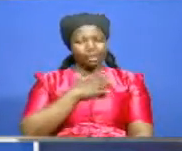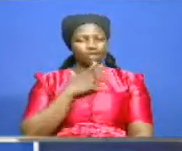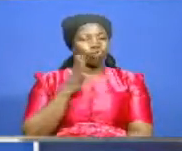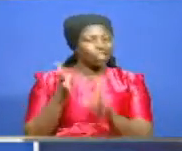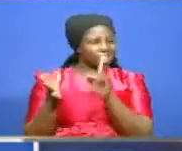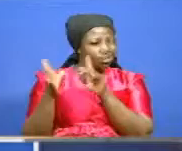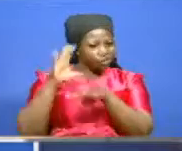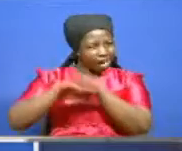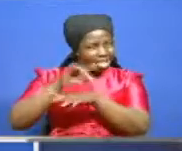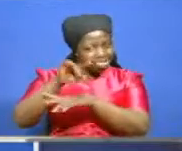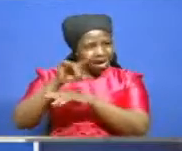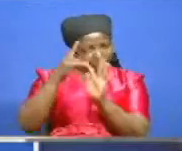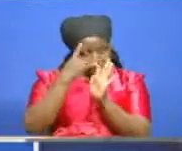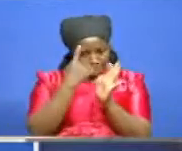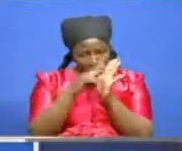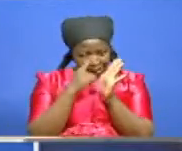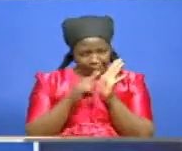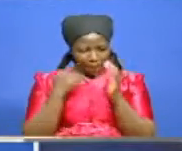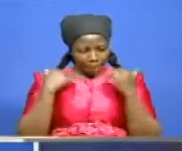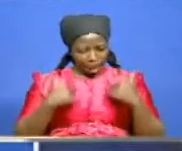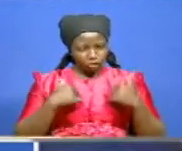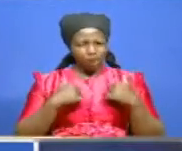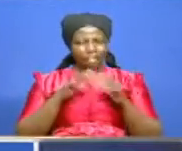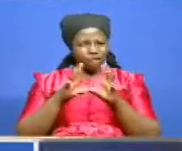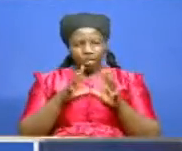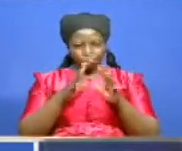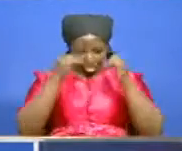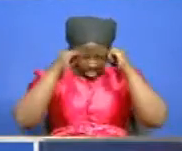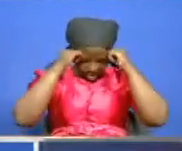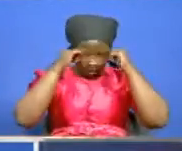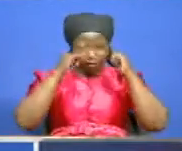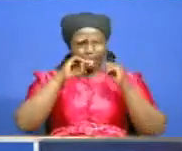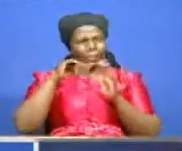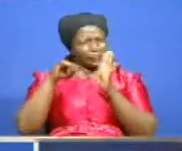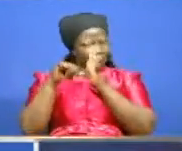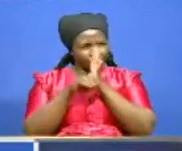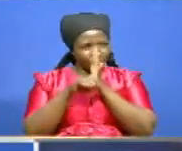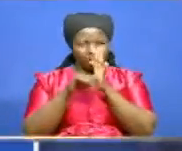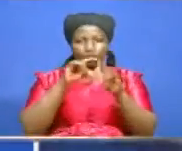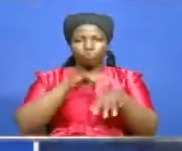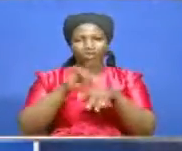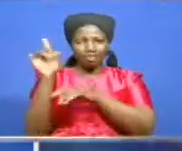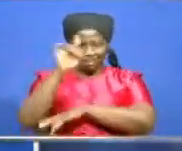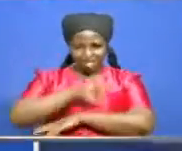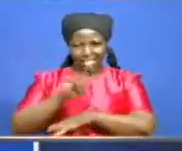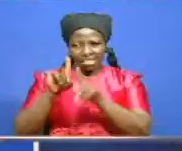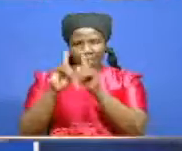alama inilibidi nisome kwa bidii usiku na mchana.